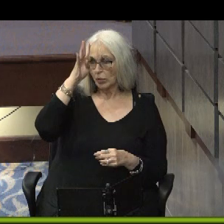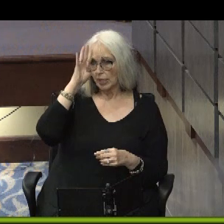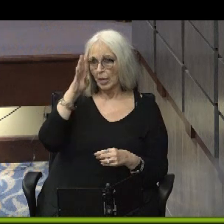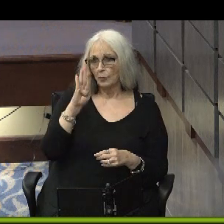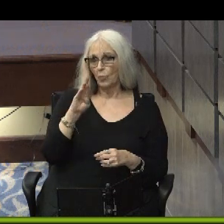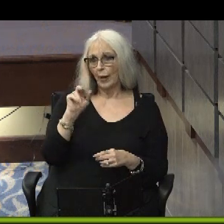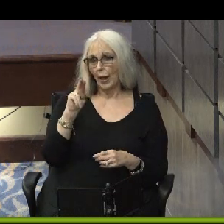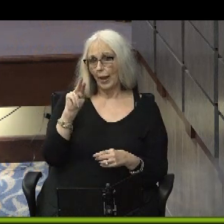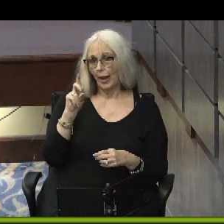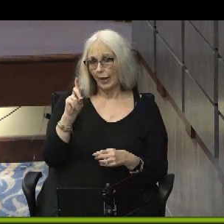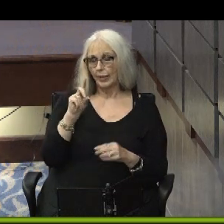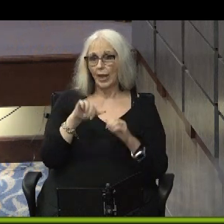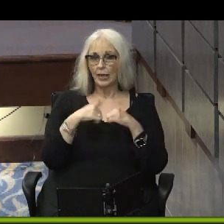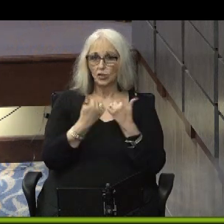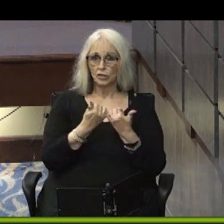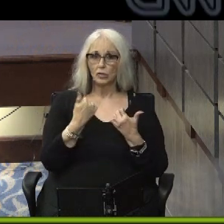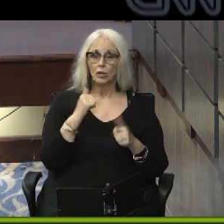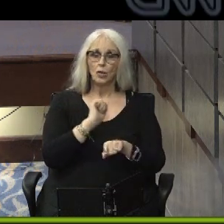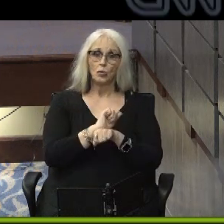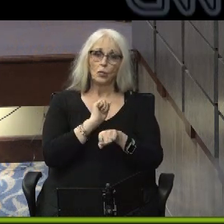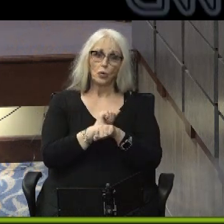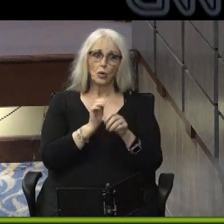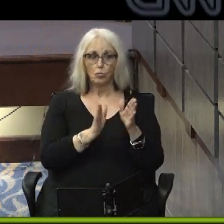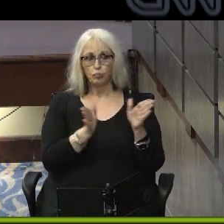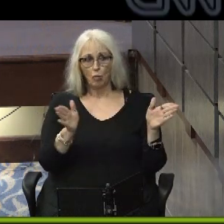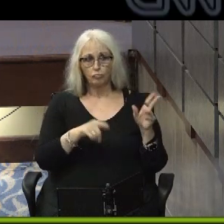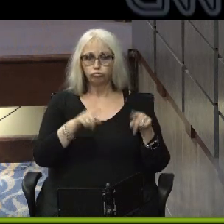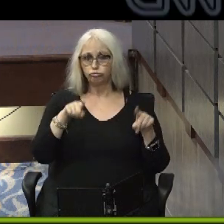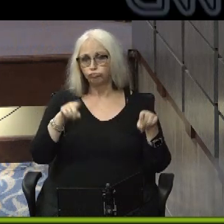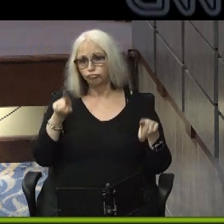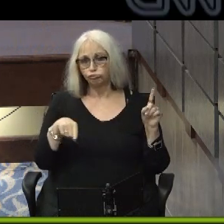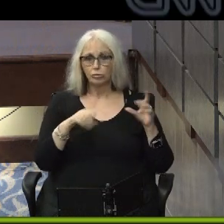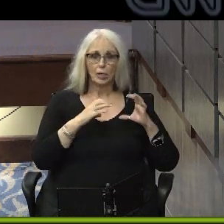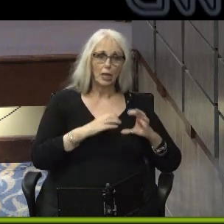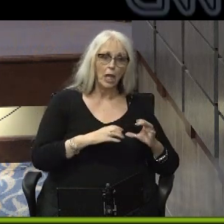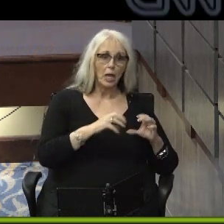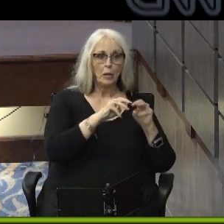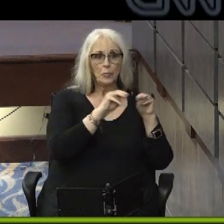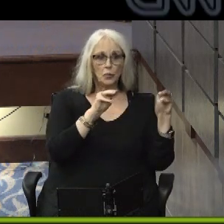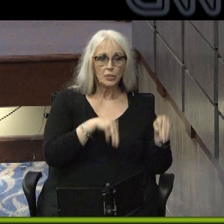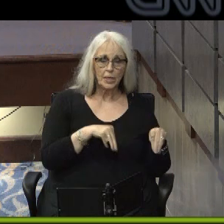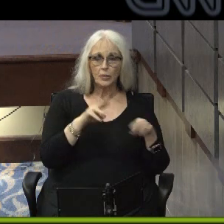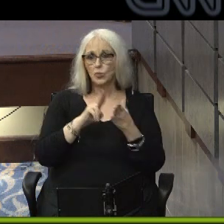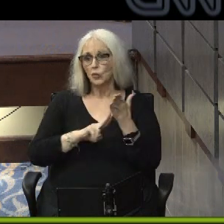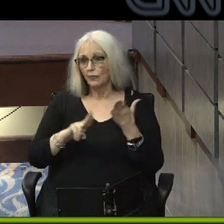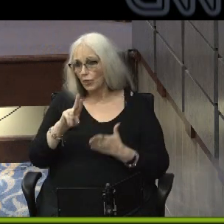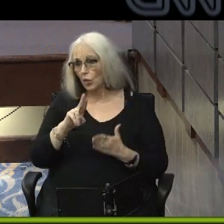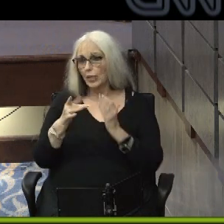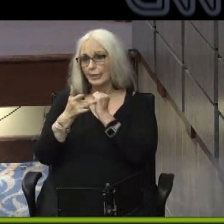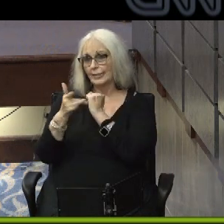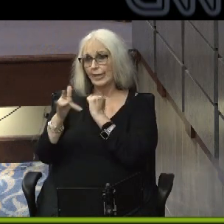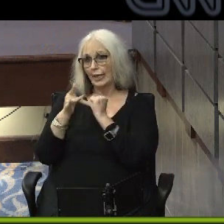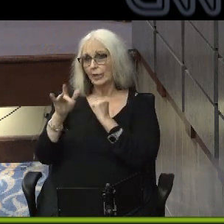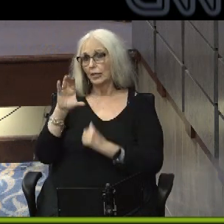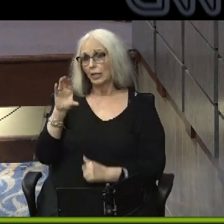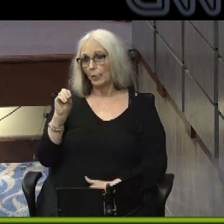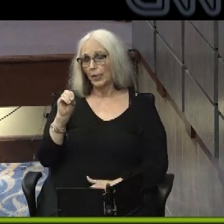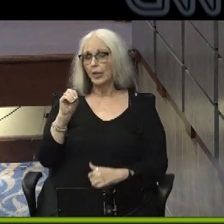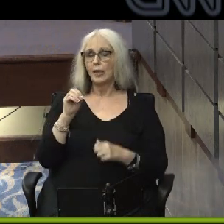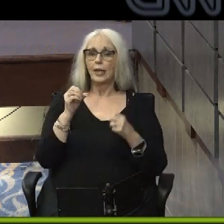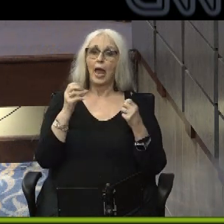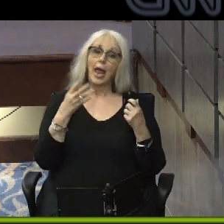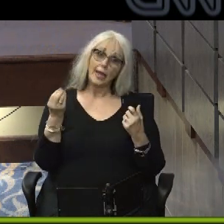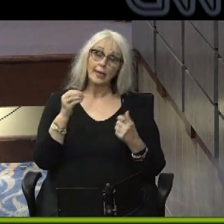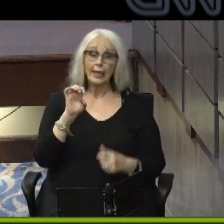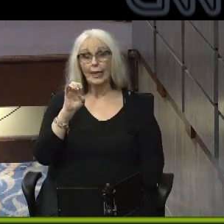agency. And we've worked with a pretty broad range of clients, from museums and universities to tech companies, and we've done a lot of work in entertainment.